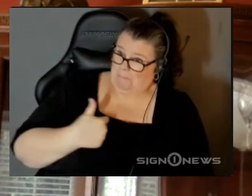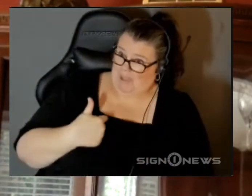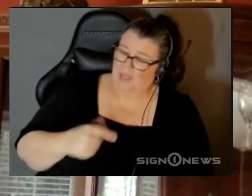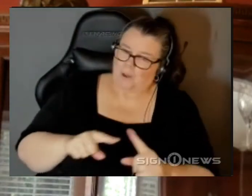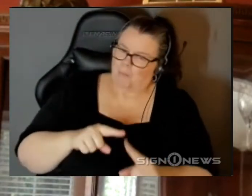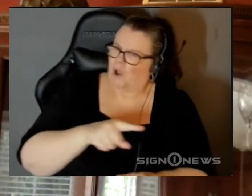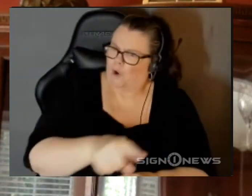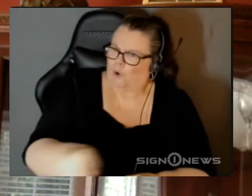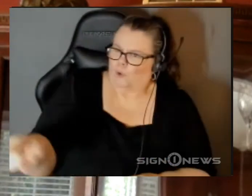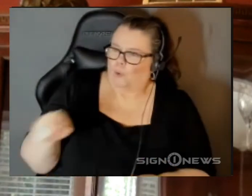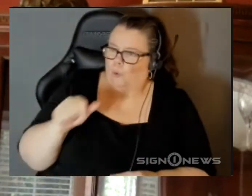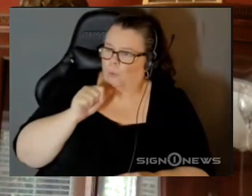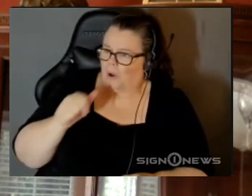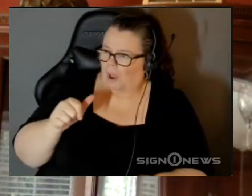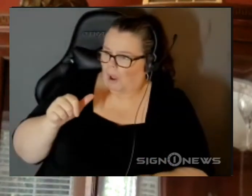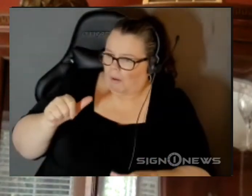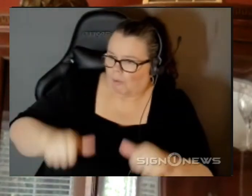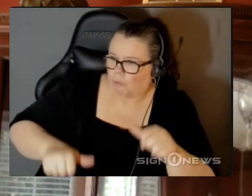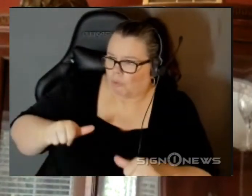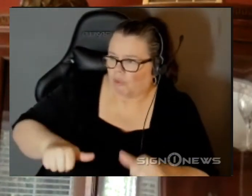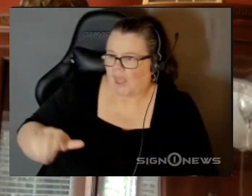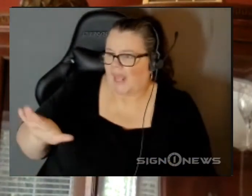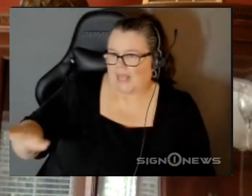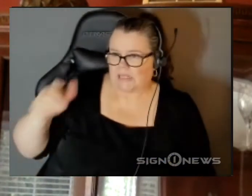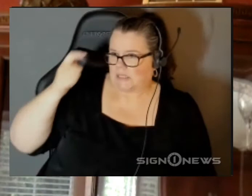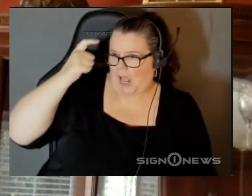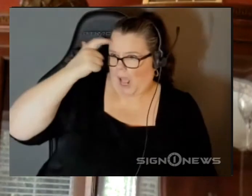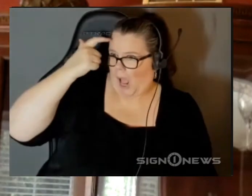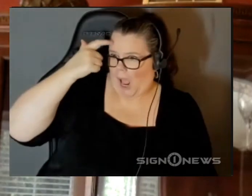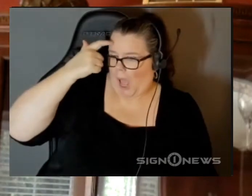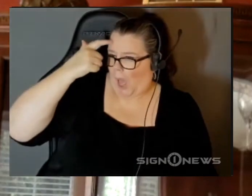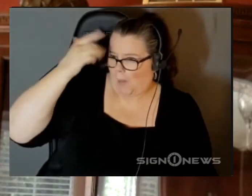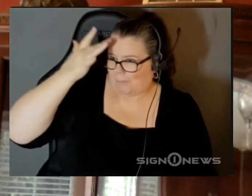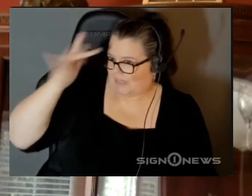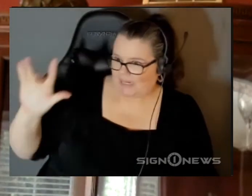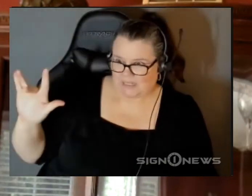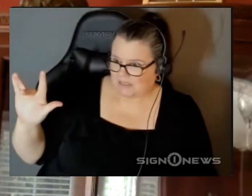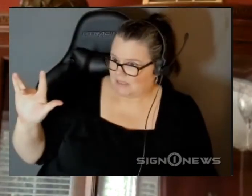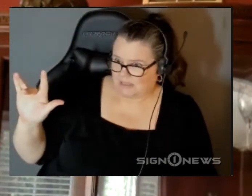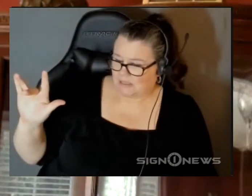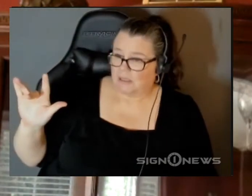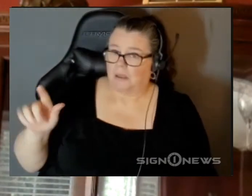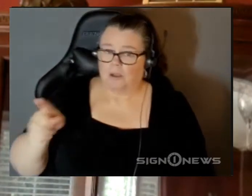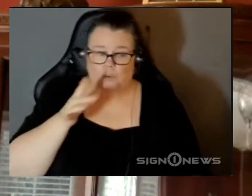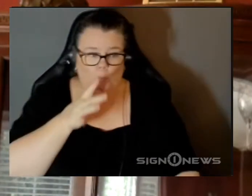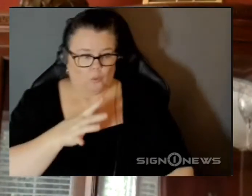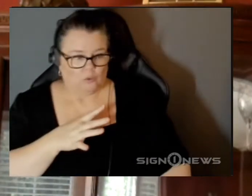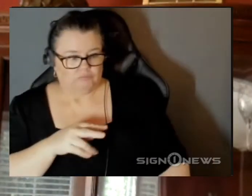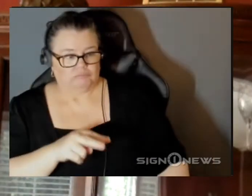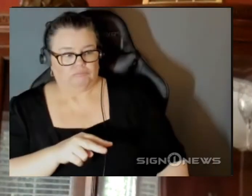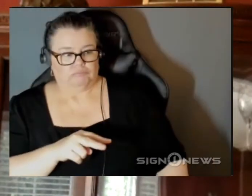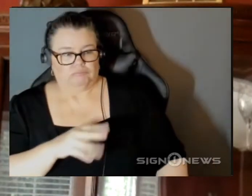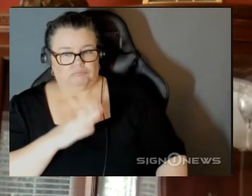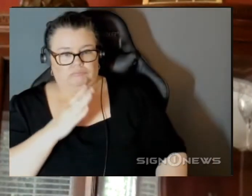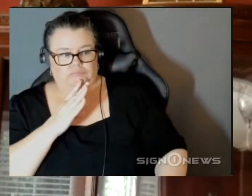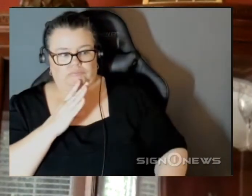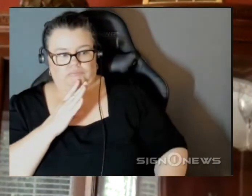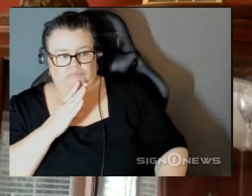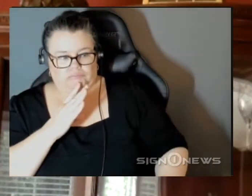me, good for him. And he made his case with this person. He had a list